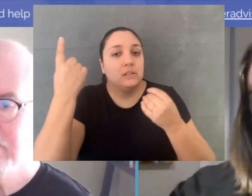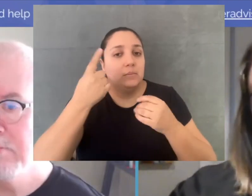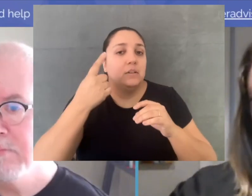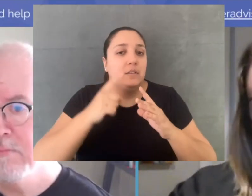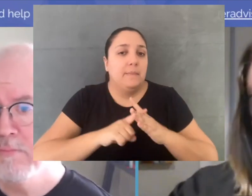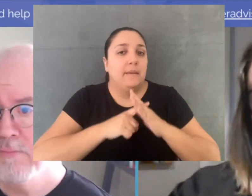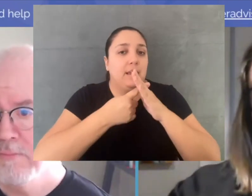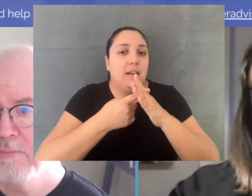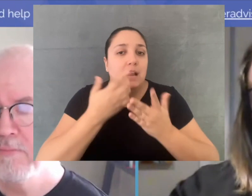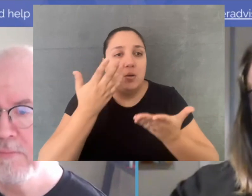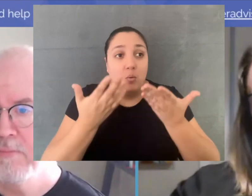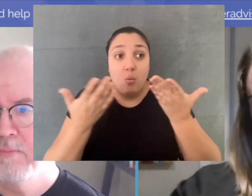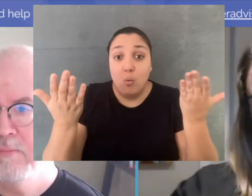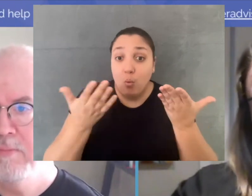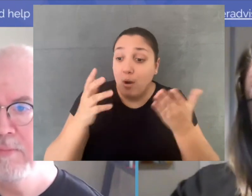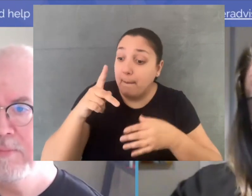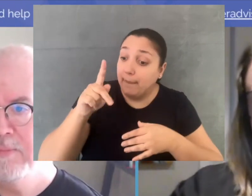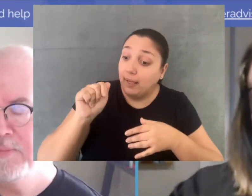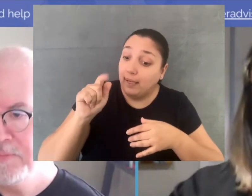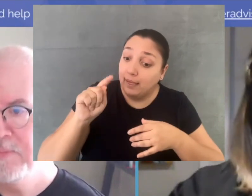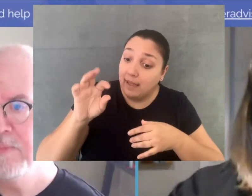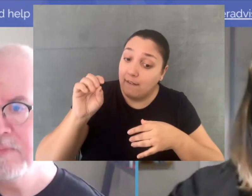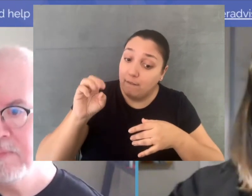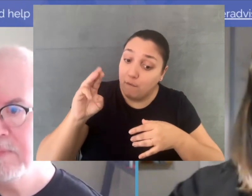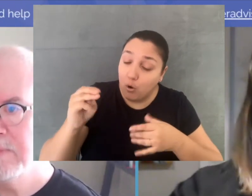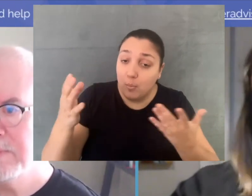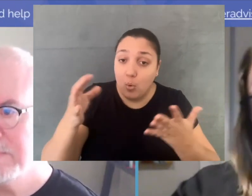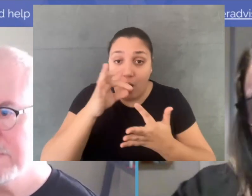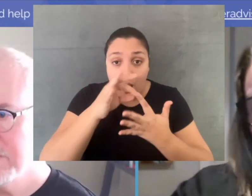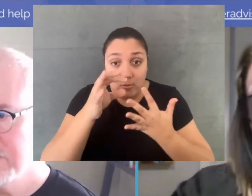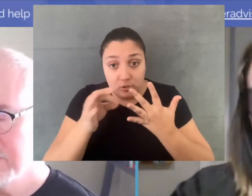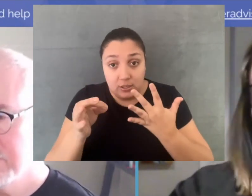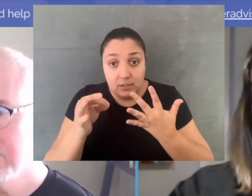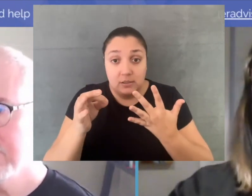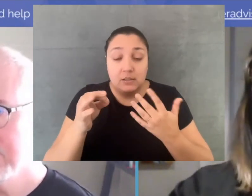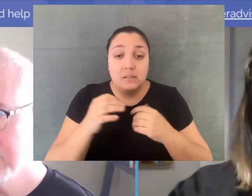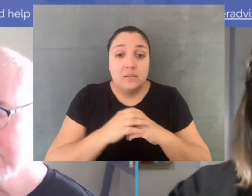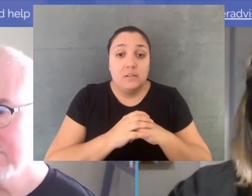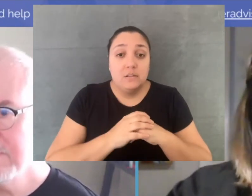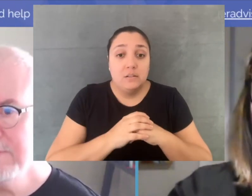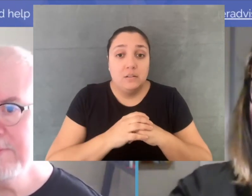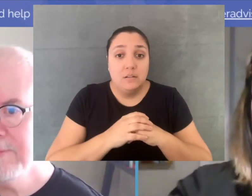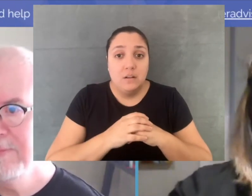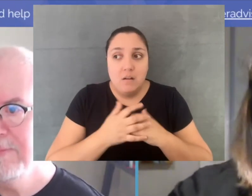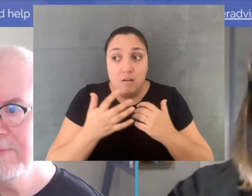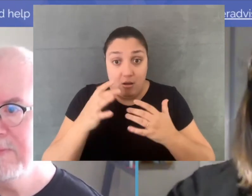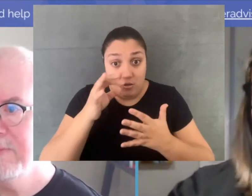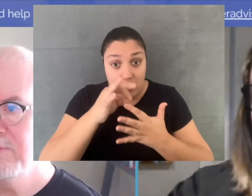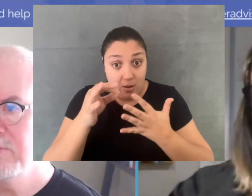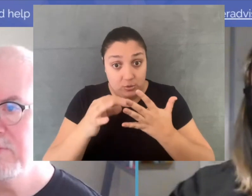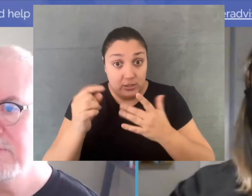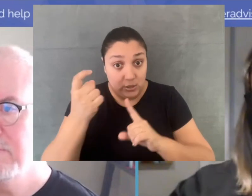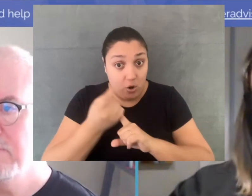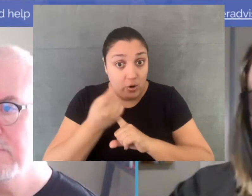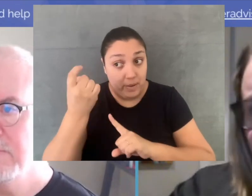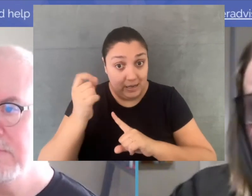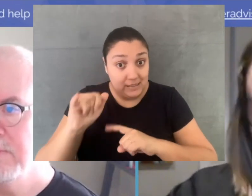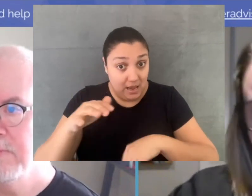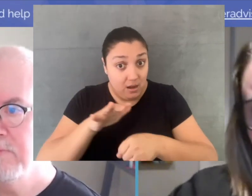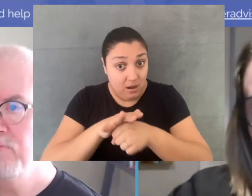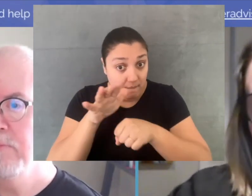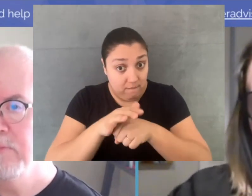consideration from the very beginning. What platform am I using? What options does it do automatically? And are those options that are automatic